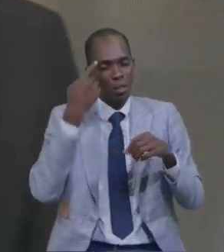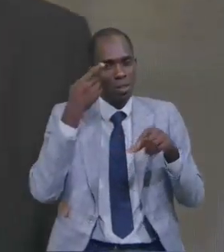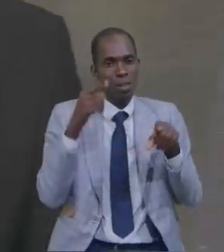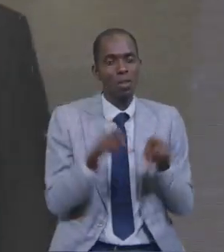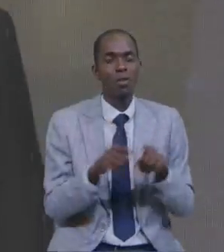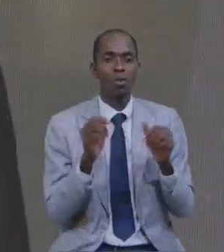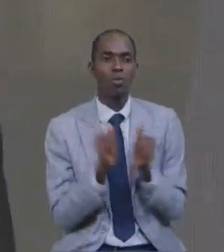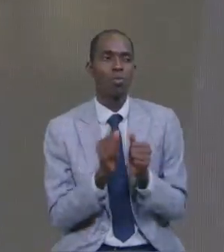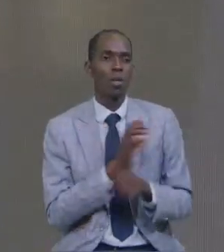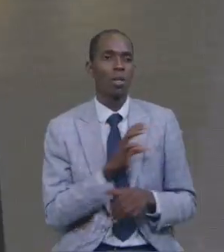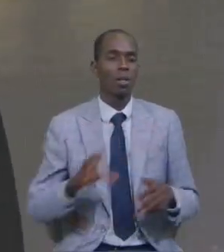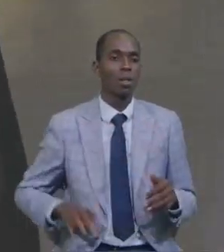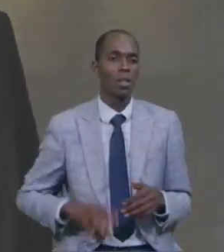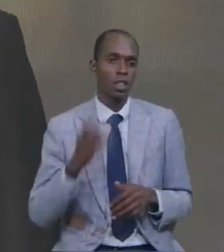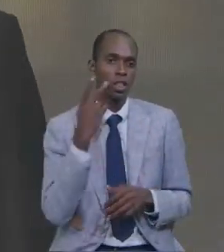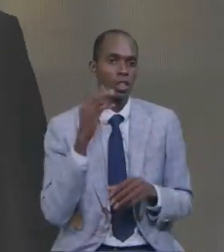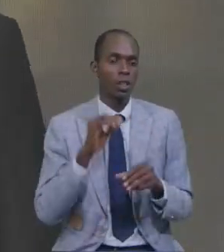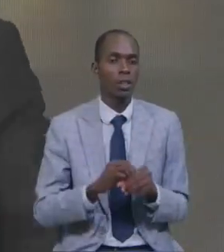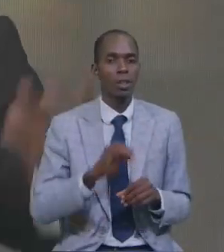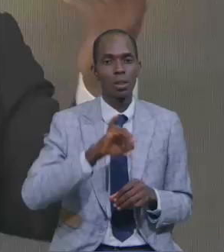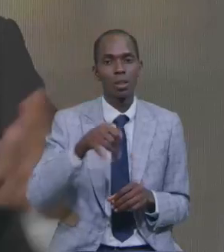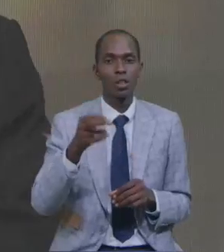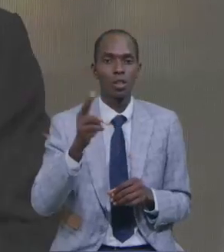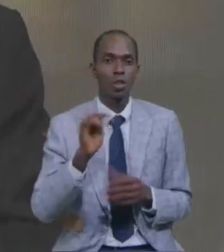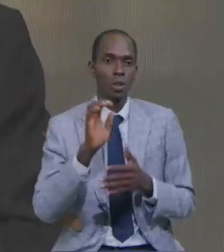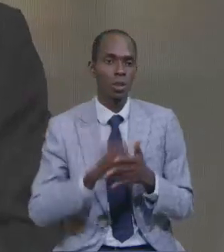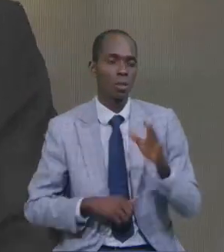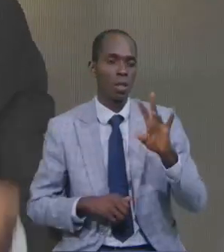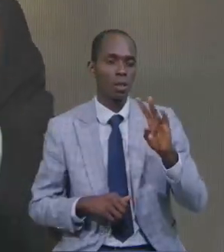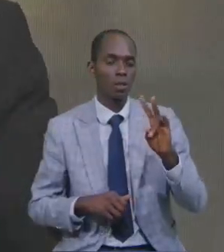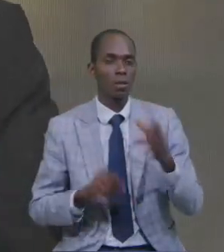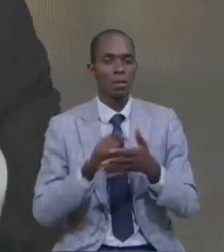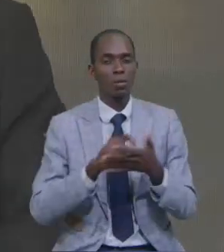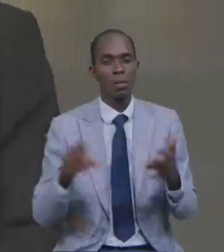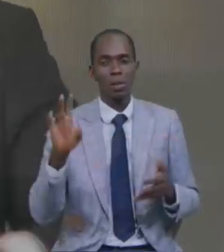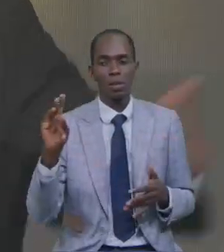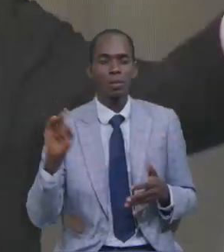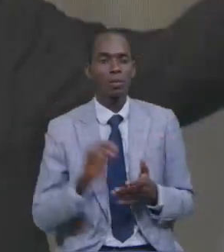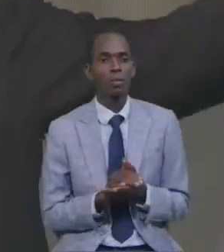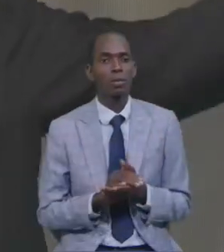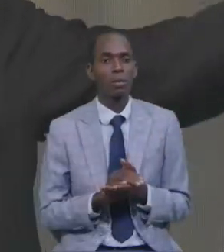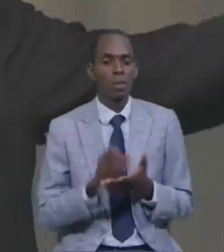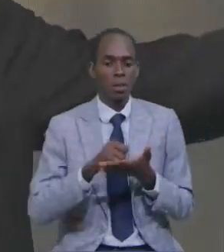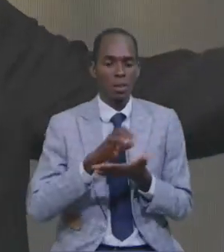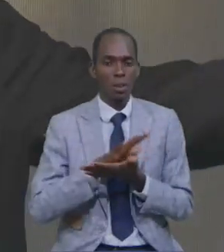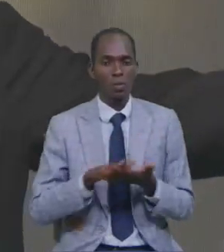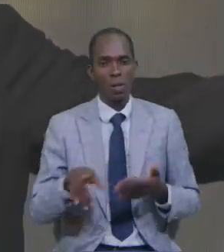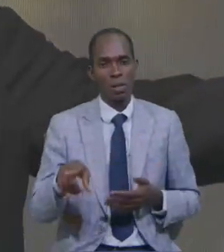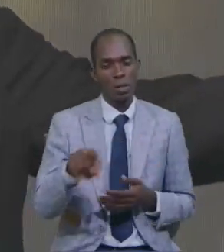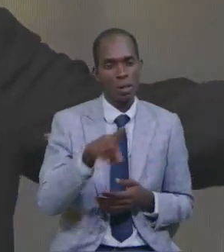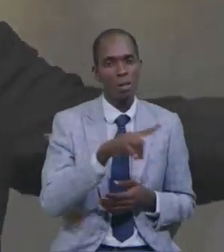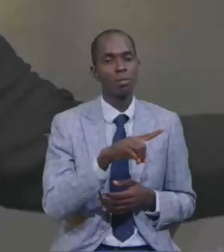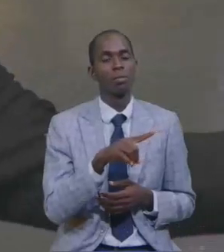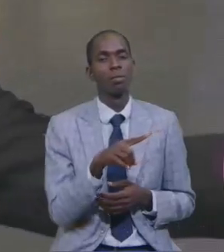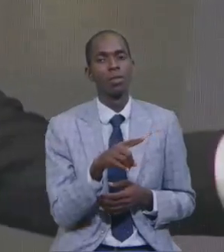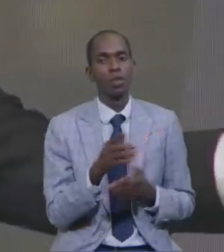17. Sanctify them through thy truth. Thy word is truth. They were already